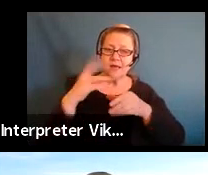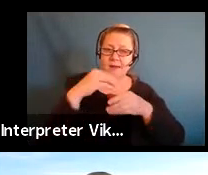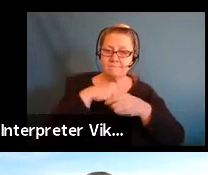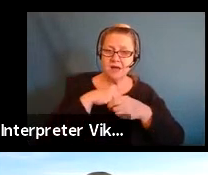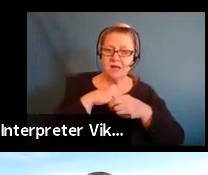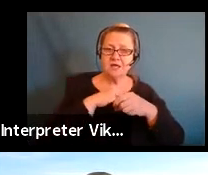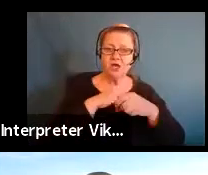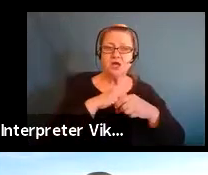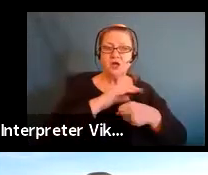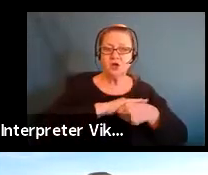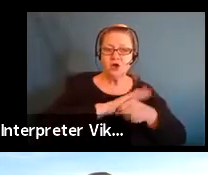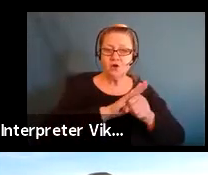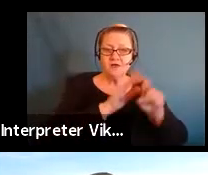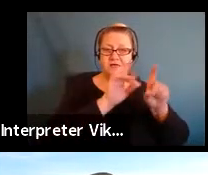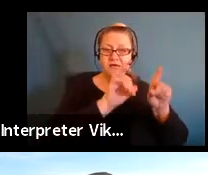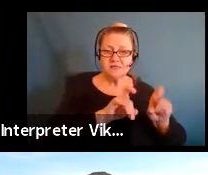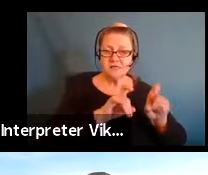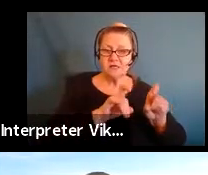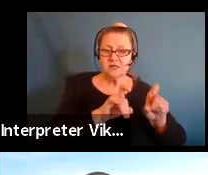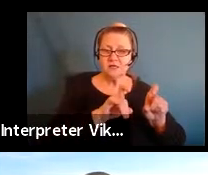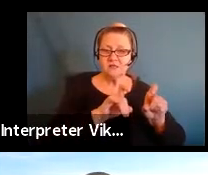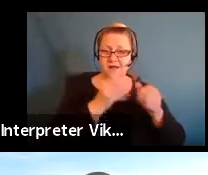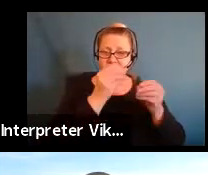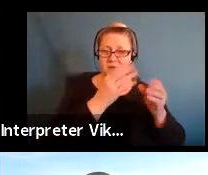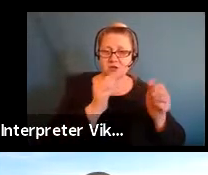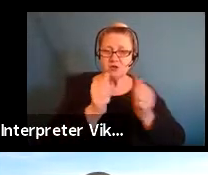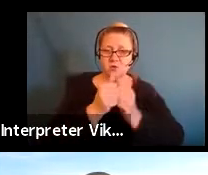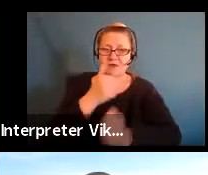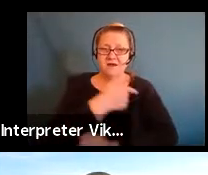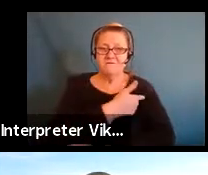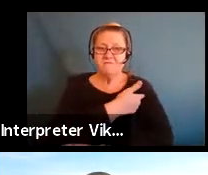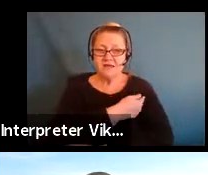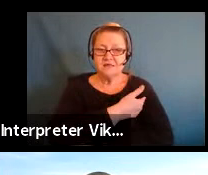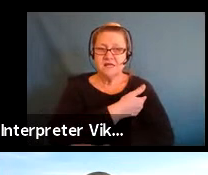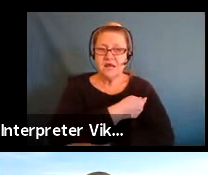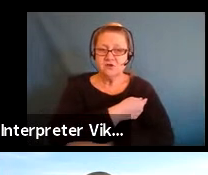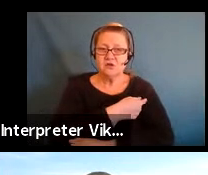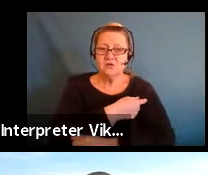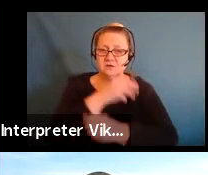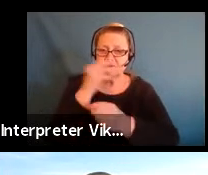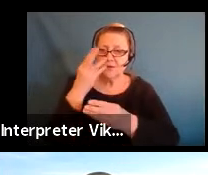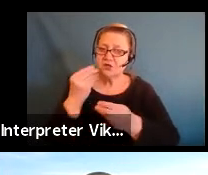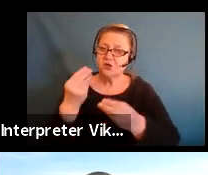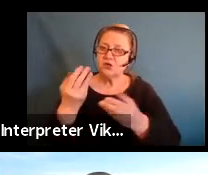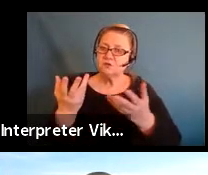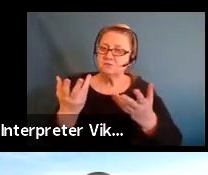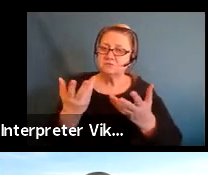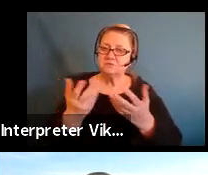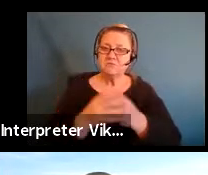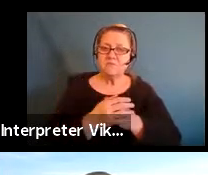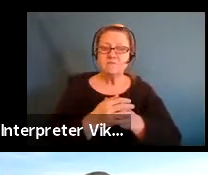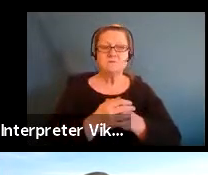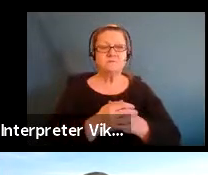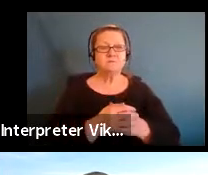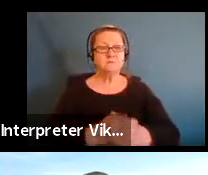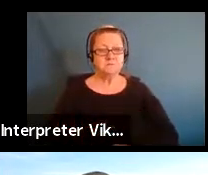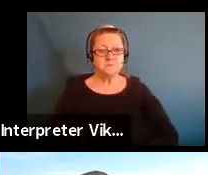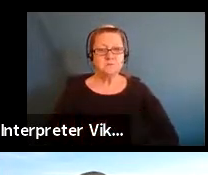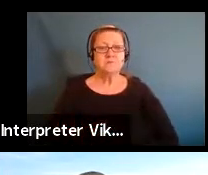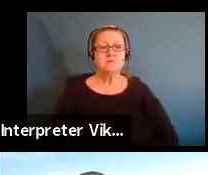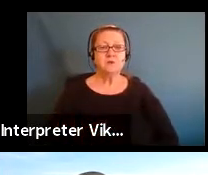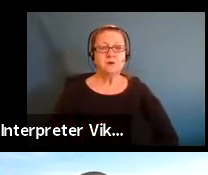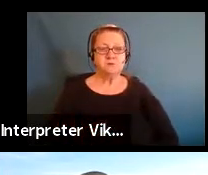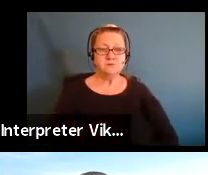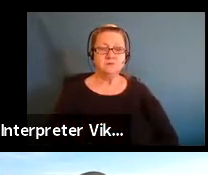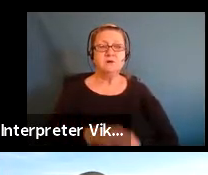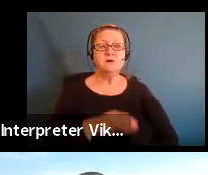testing information with vaccination of people to gather more of that data? Thank you. Yeah, so